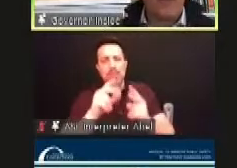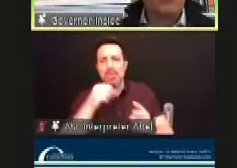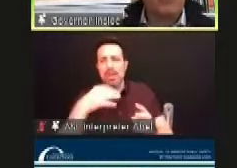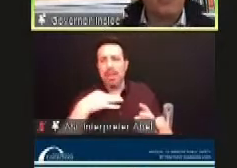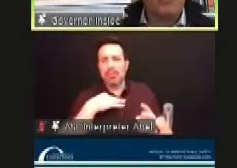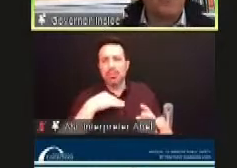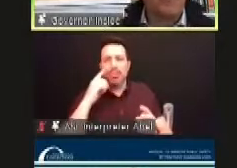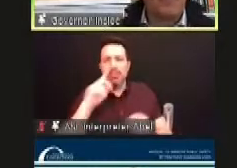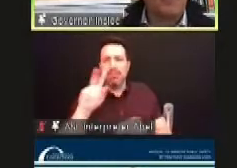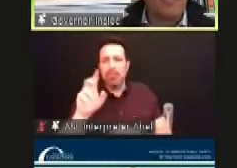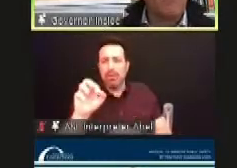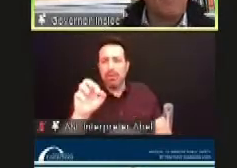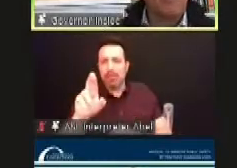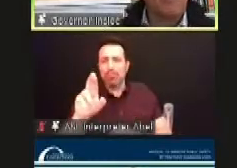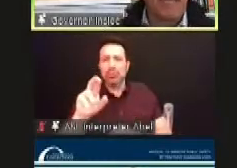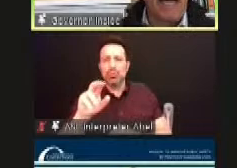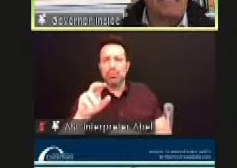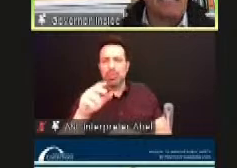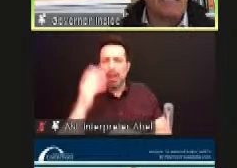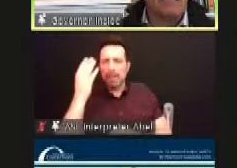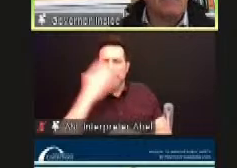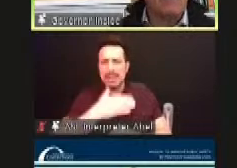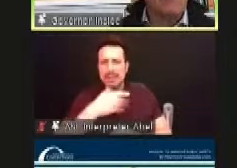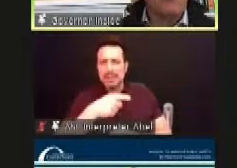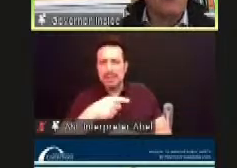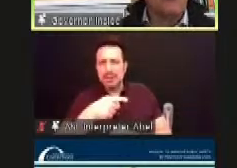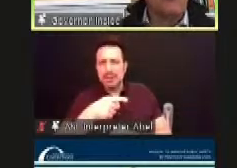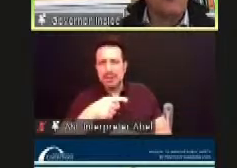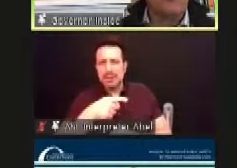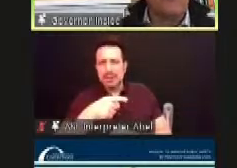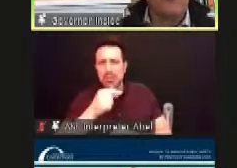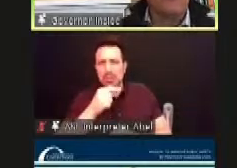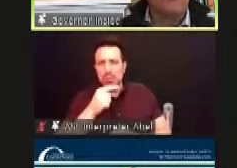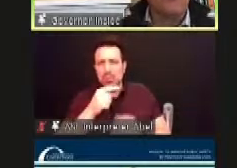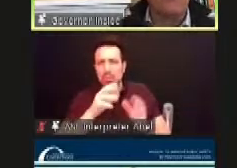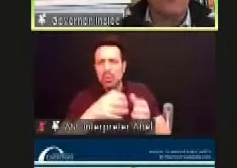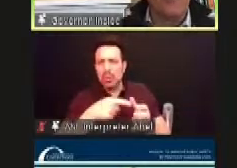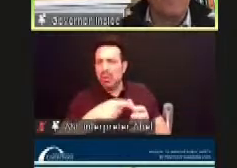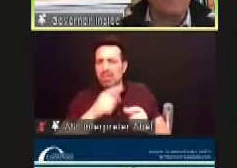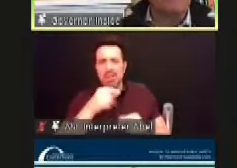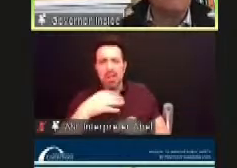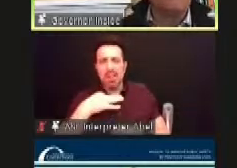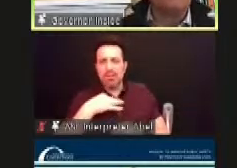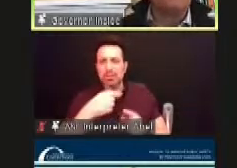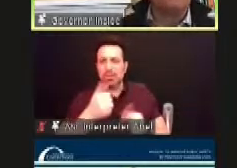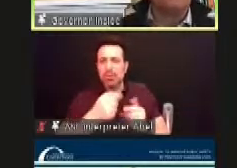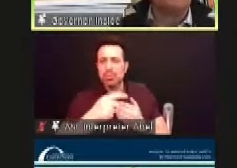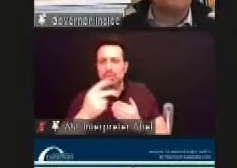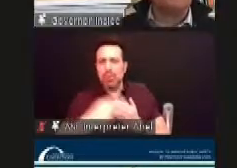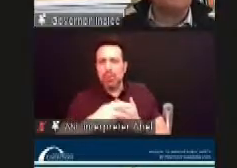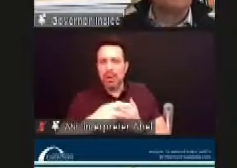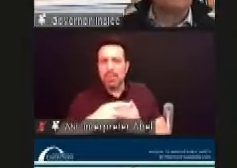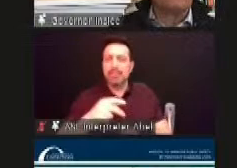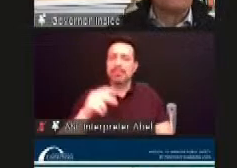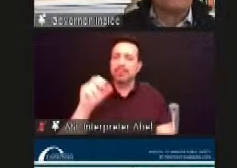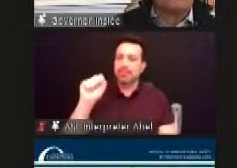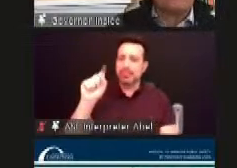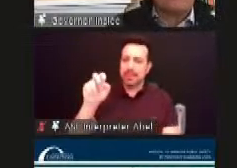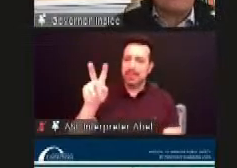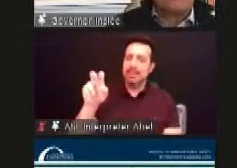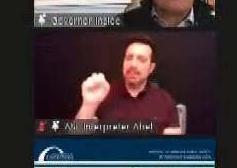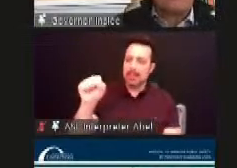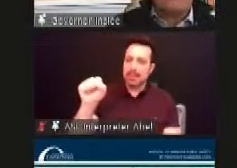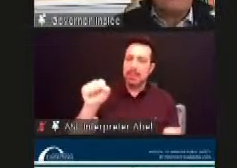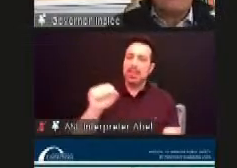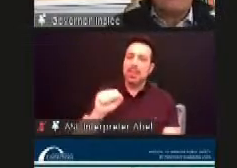either vouchers or something else, and I missed that. Who are you referring to and what program? Yeah, when